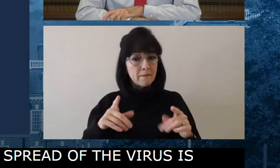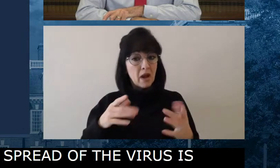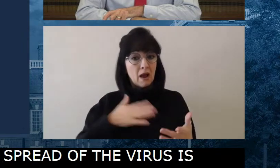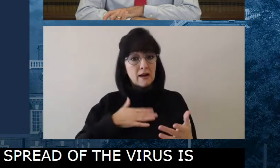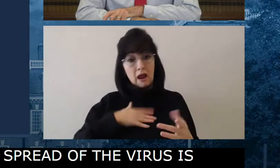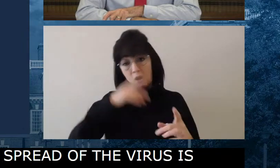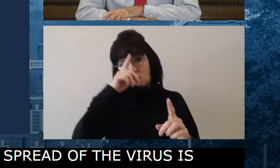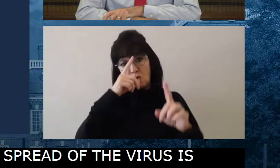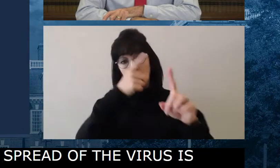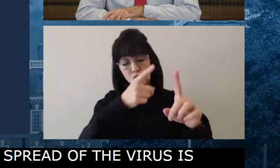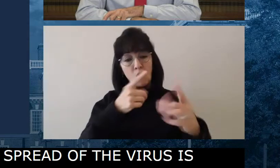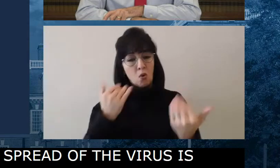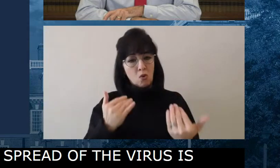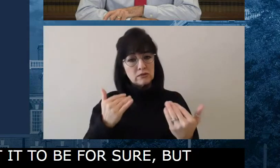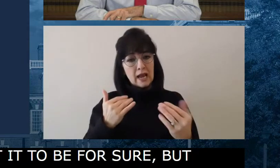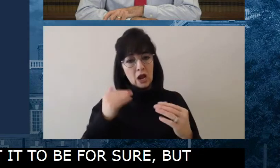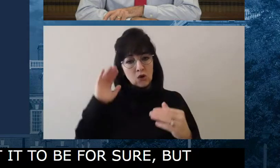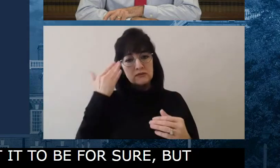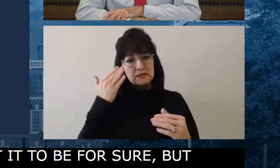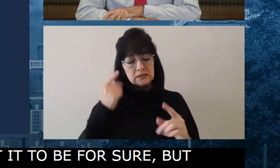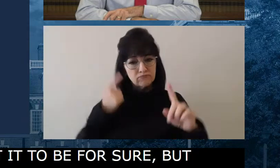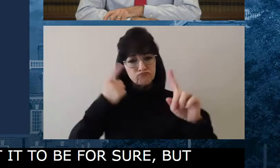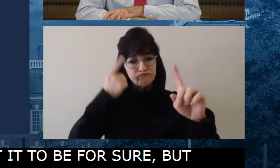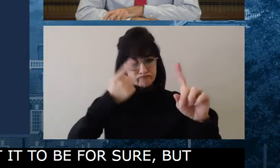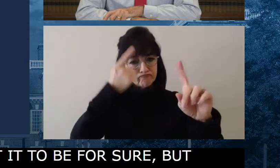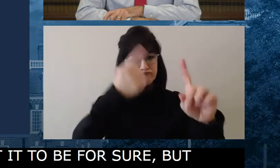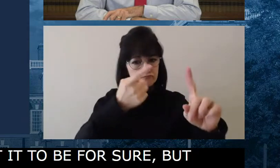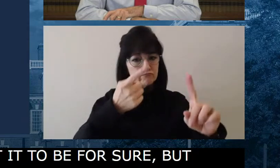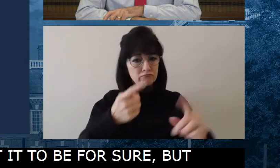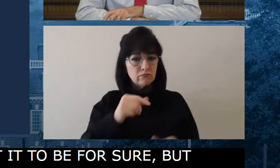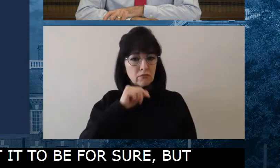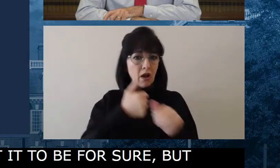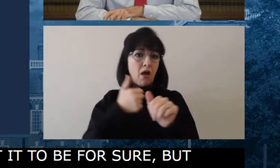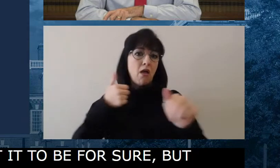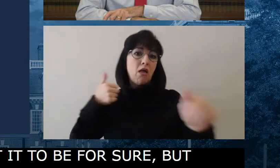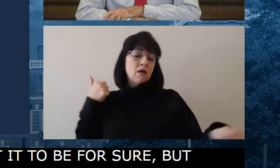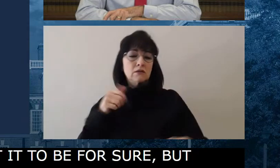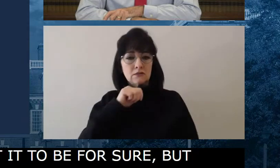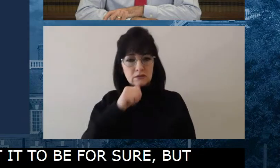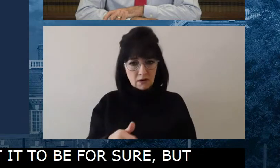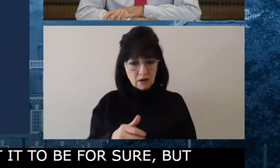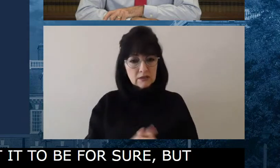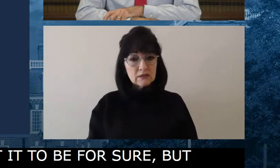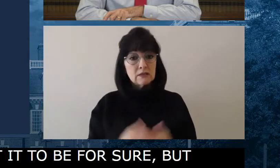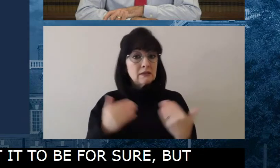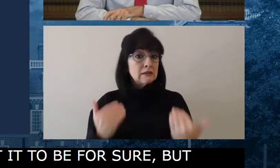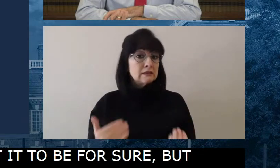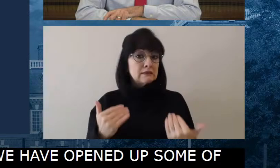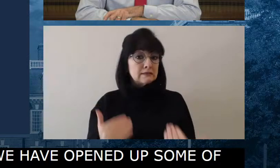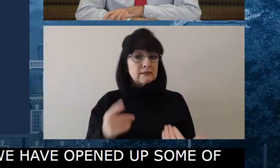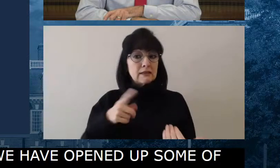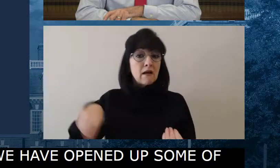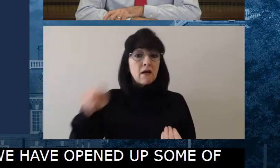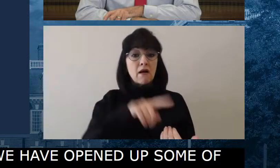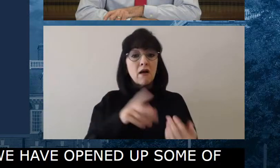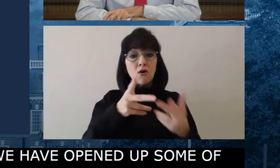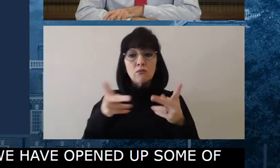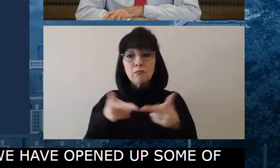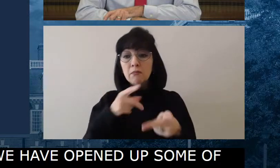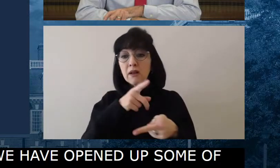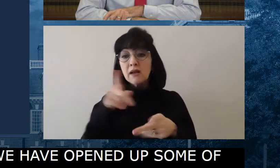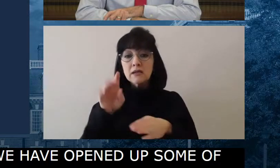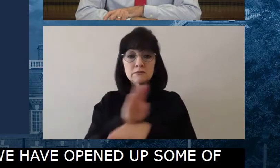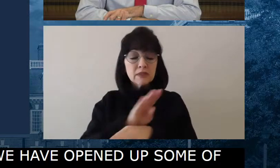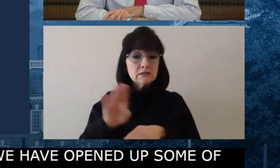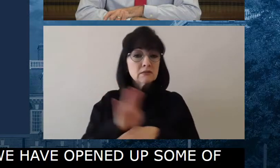up some of our business establishments to 50% of their fire